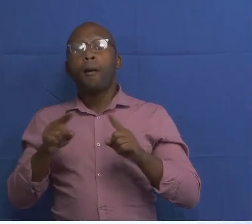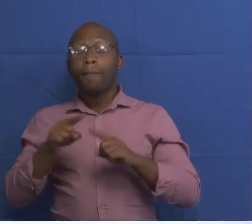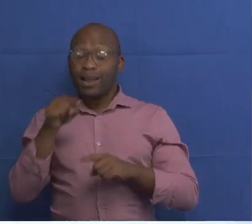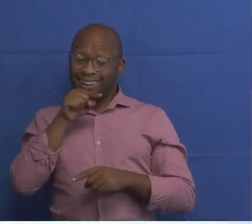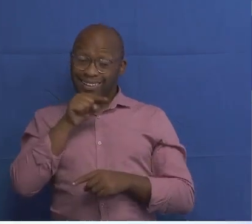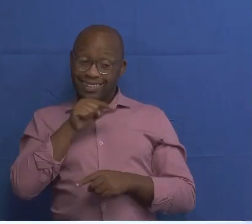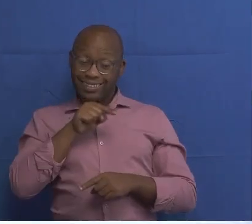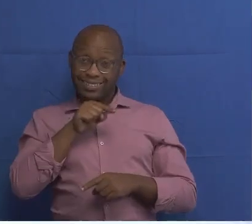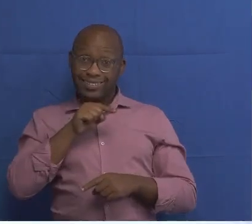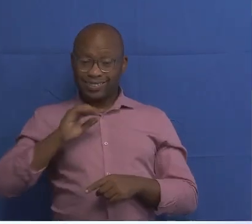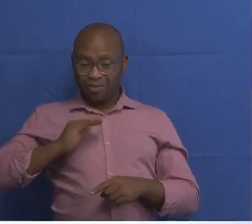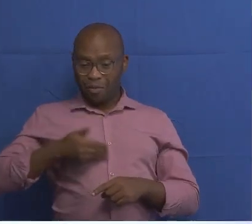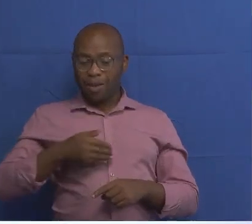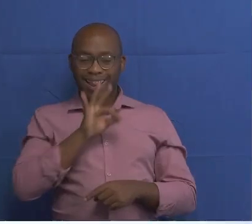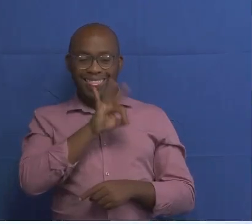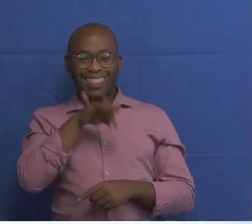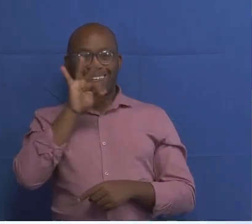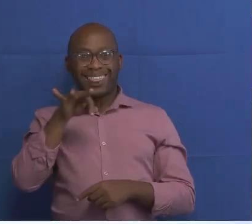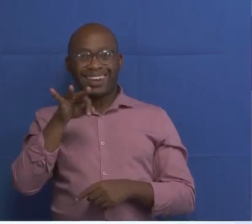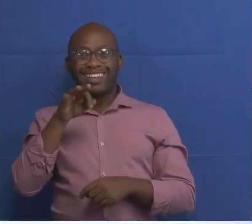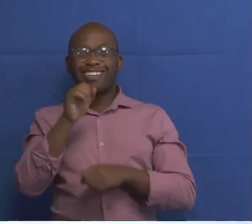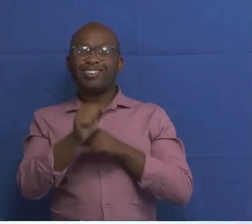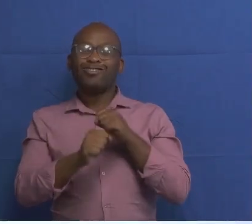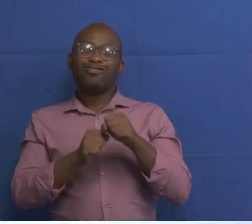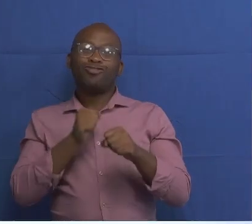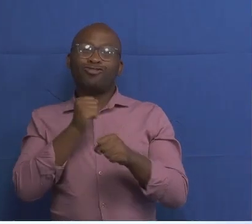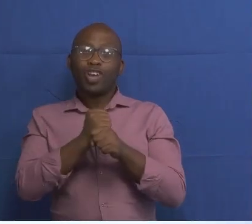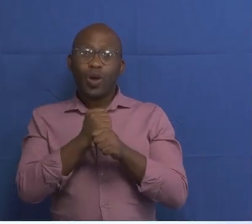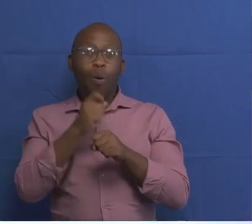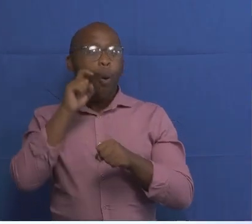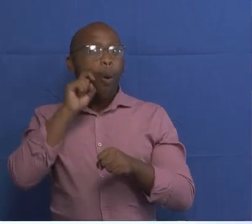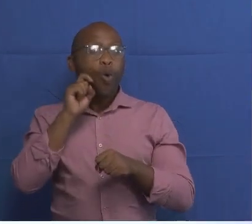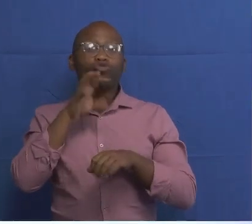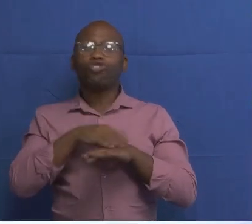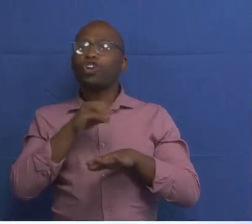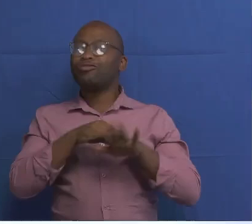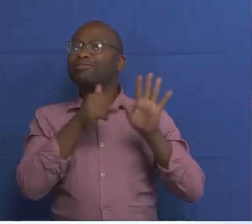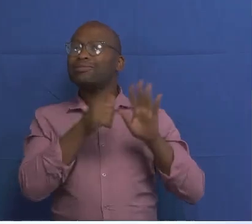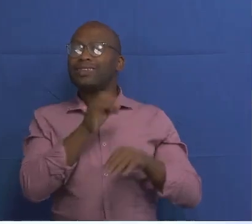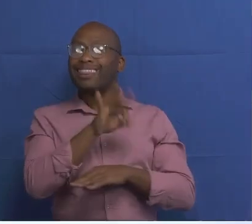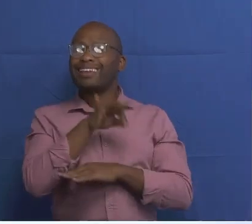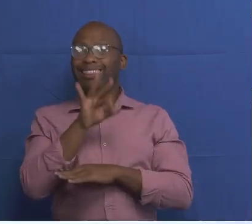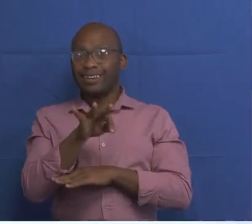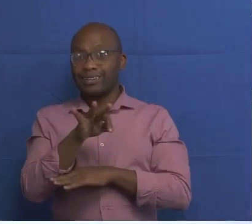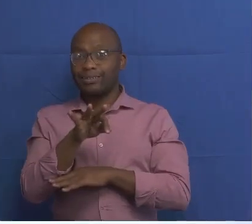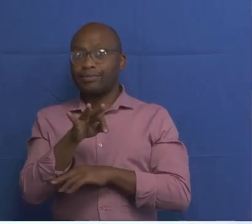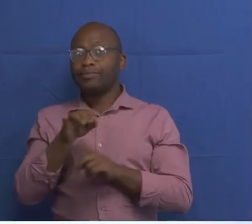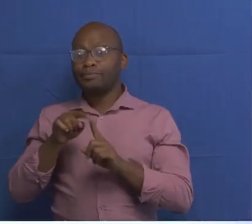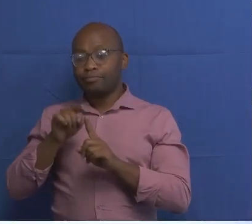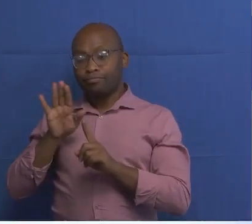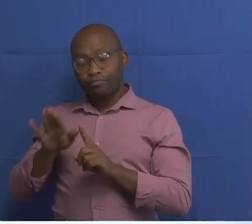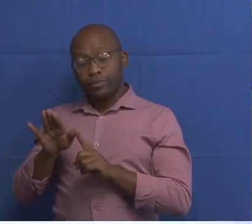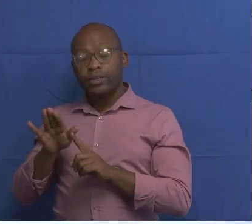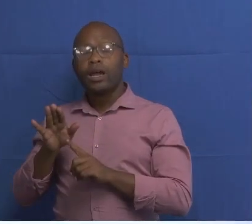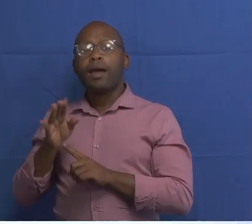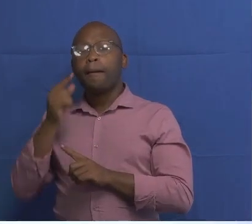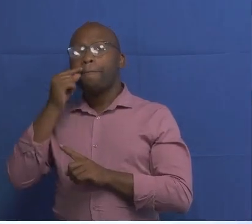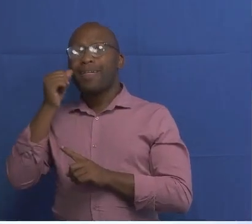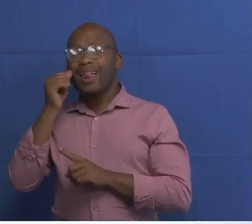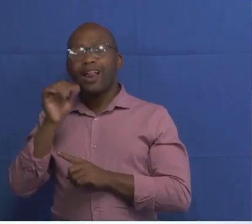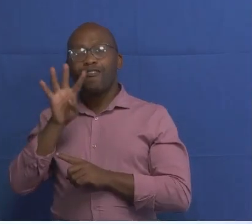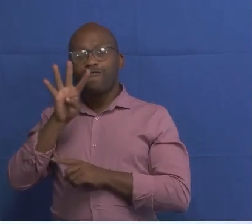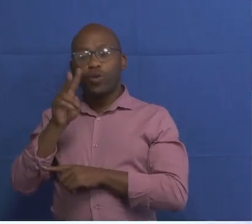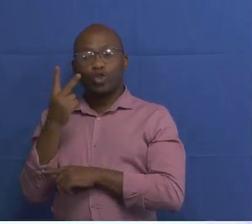years old, but she is only 63 centimeters tall. The male is in his 40s, I think 42 to be